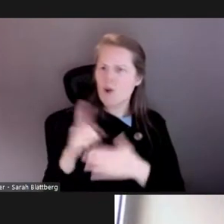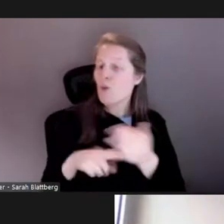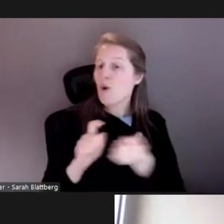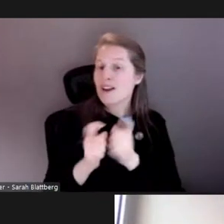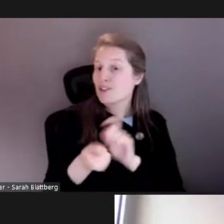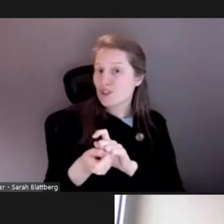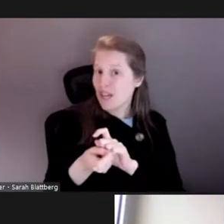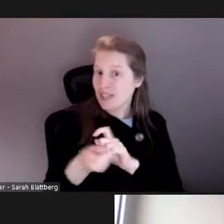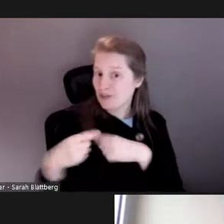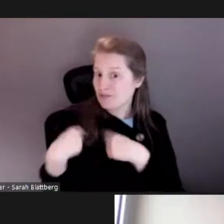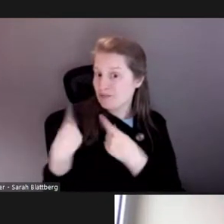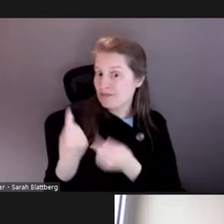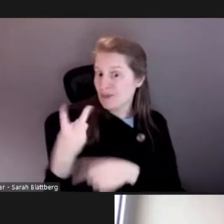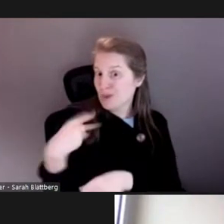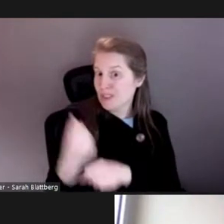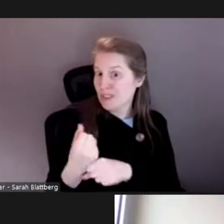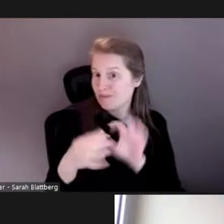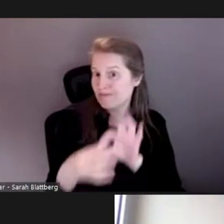the pandemic?